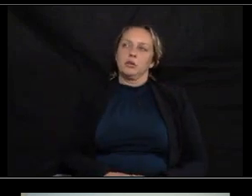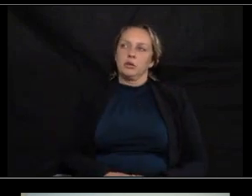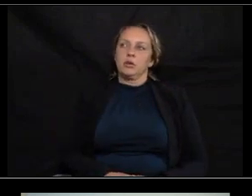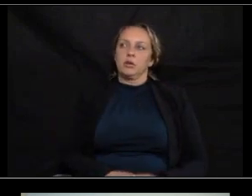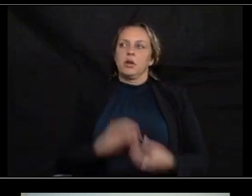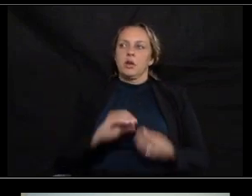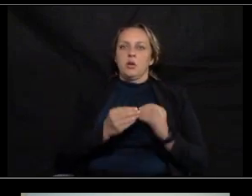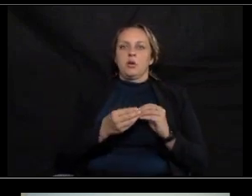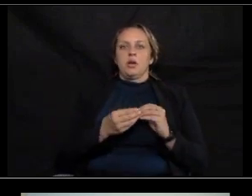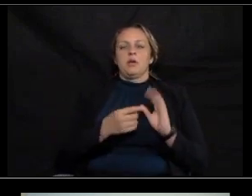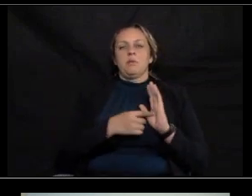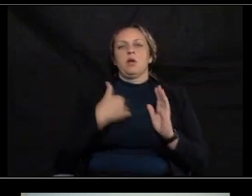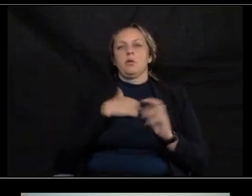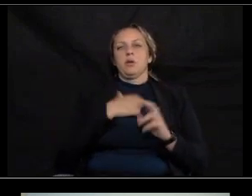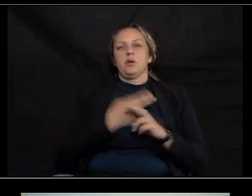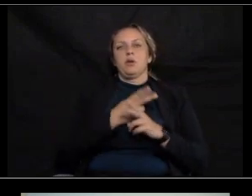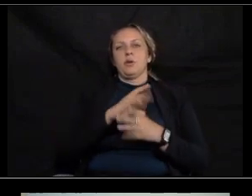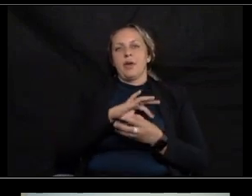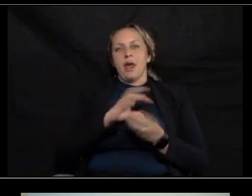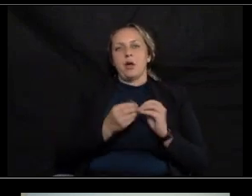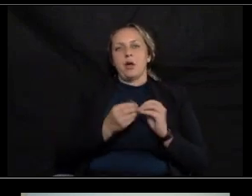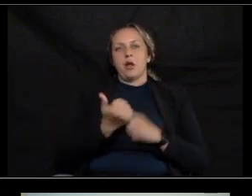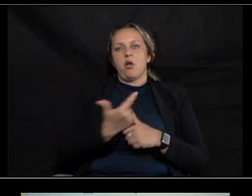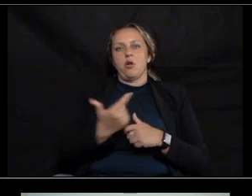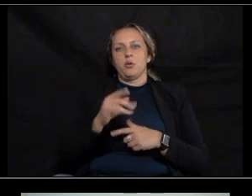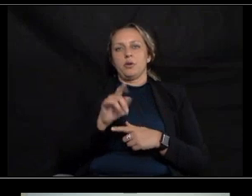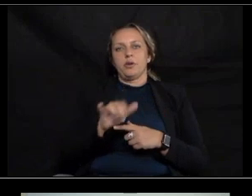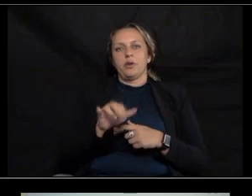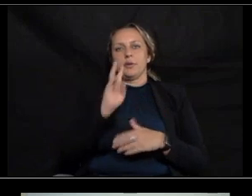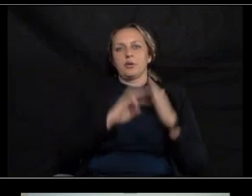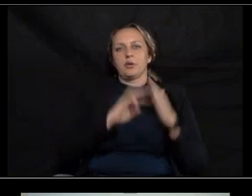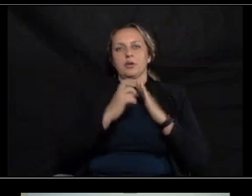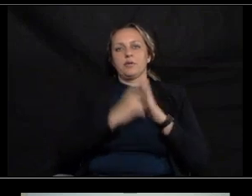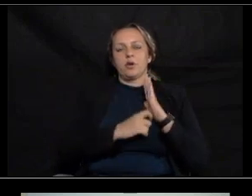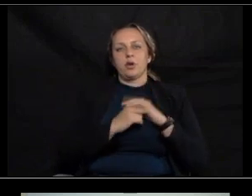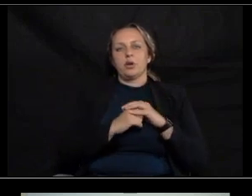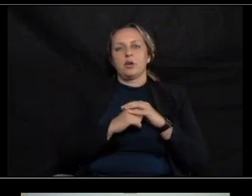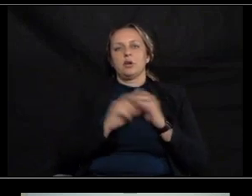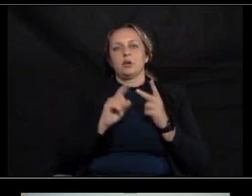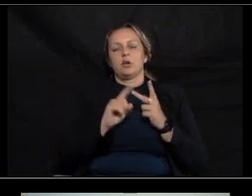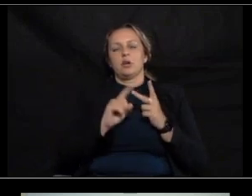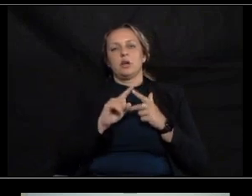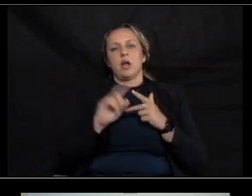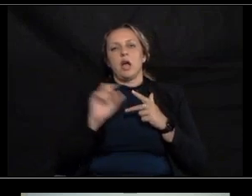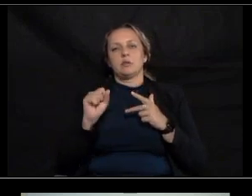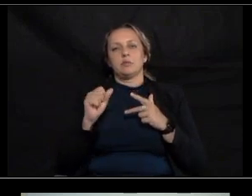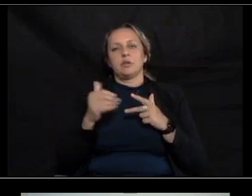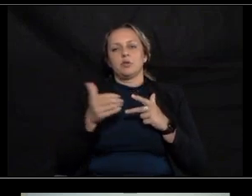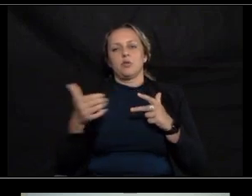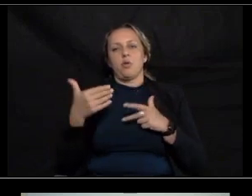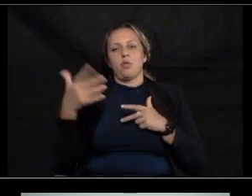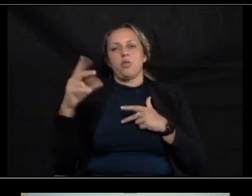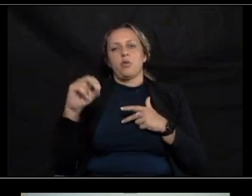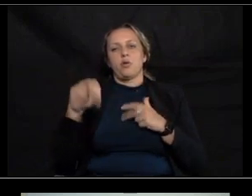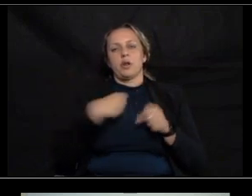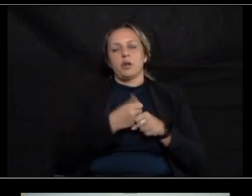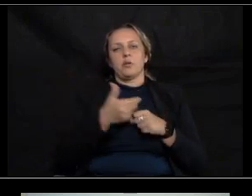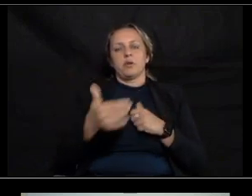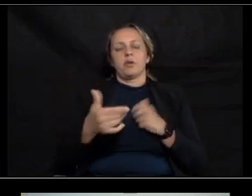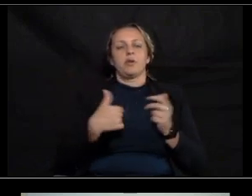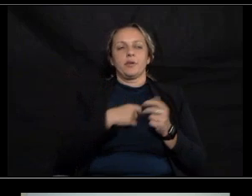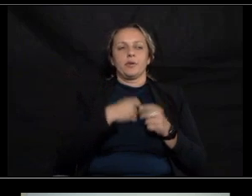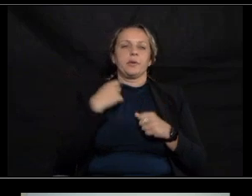rate model that we use calculates all the utility projected costs, the anticipated growth over a 30-year period, and